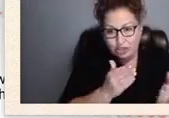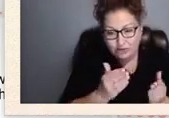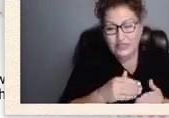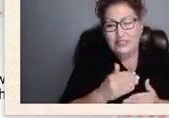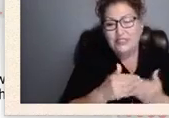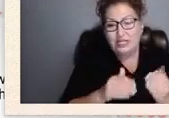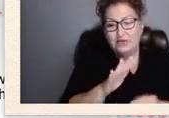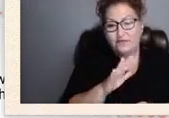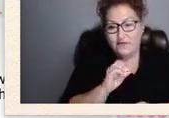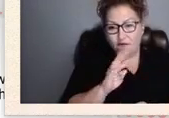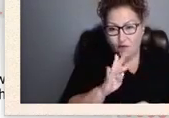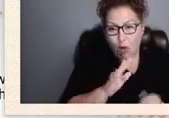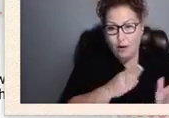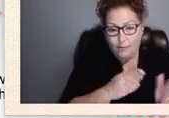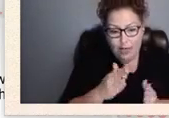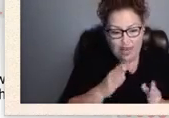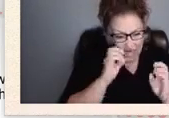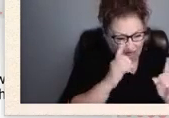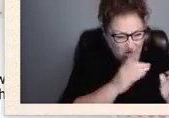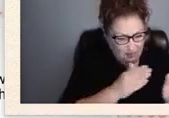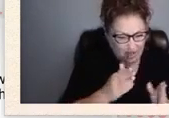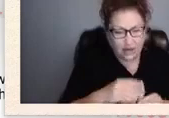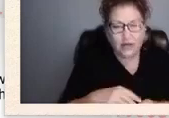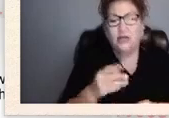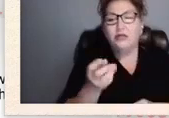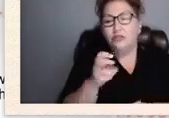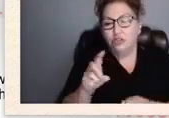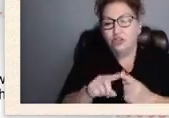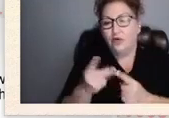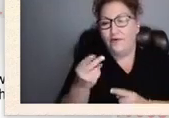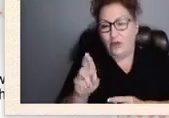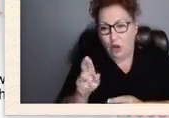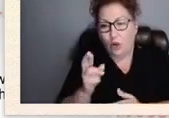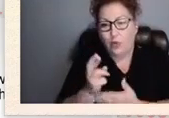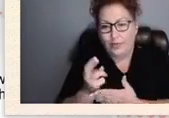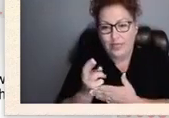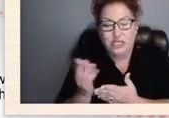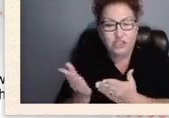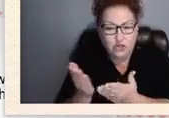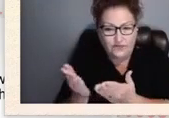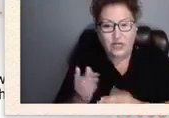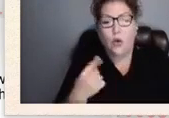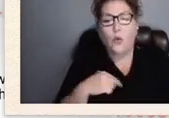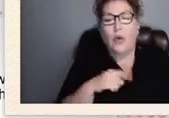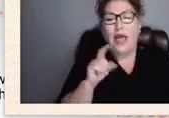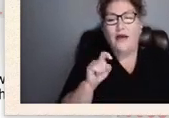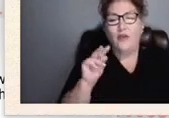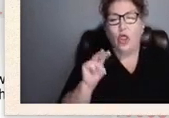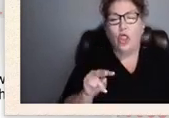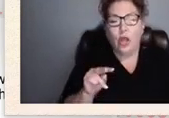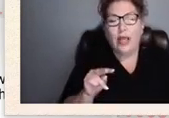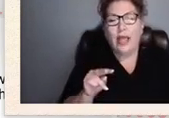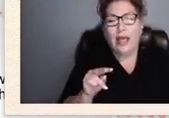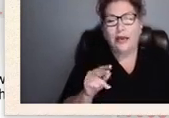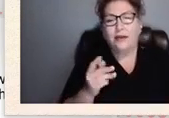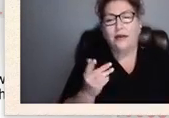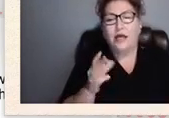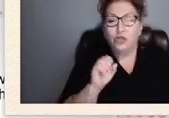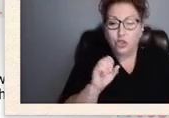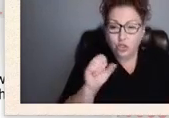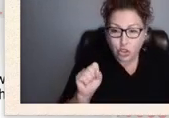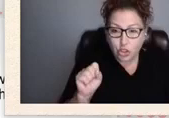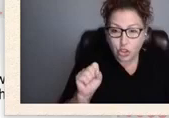settings to VR rehabilitation services. And we also have to look at the implications of Social Security benefits